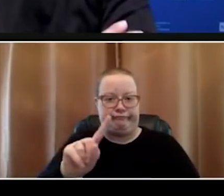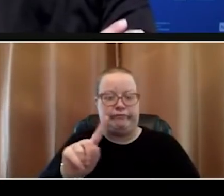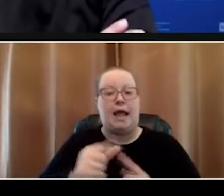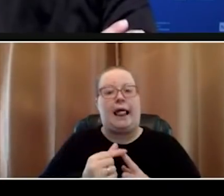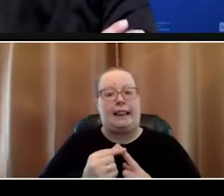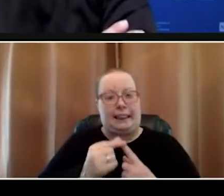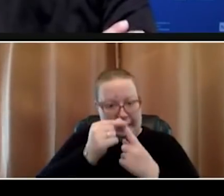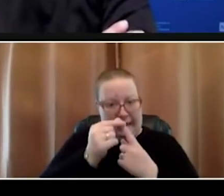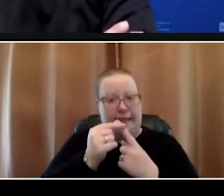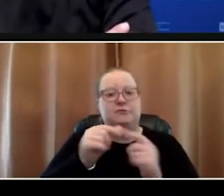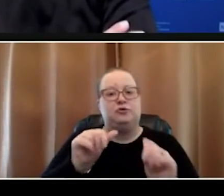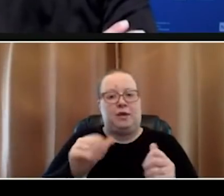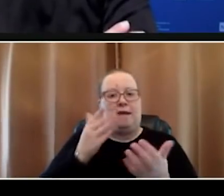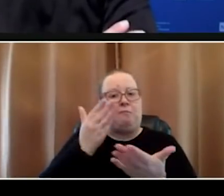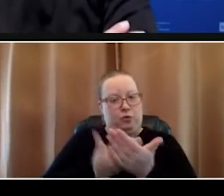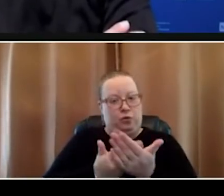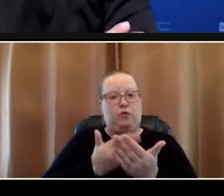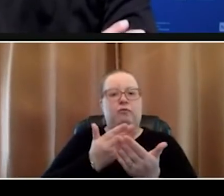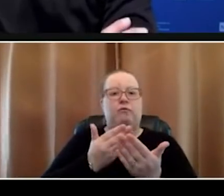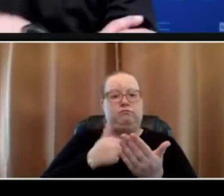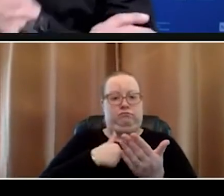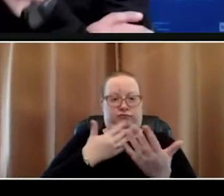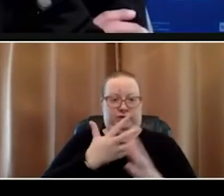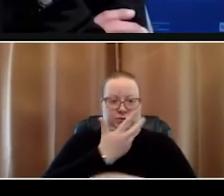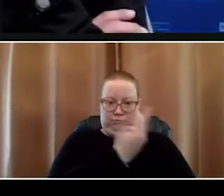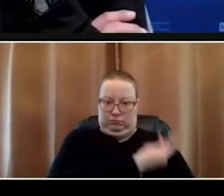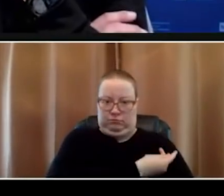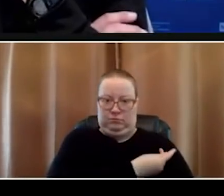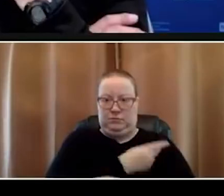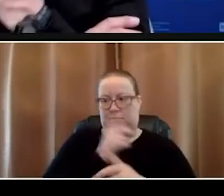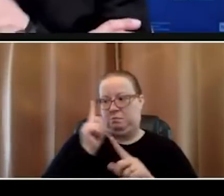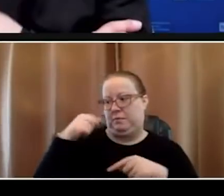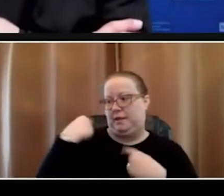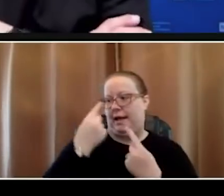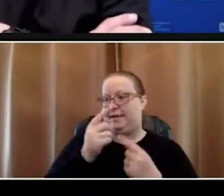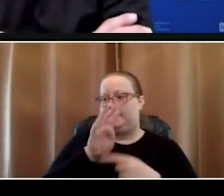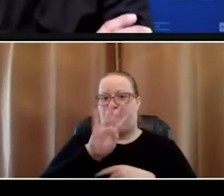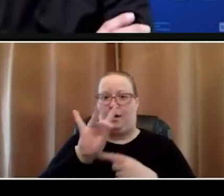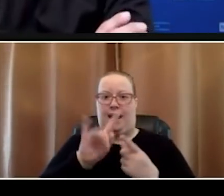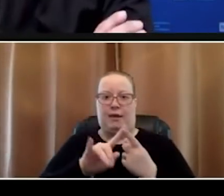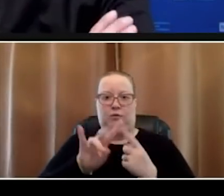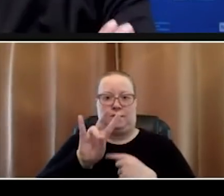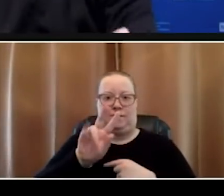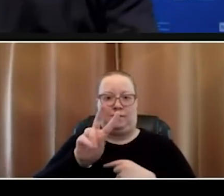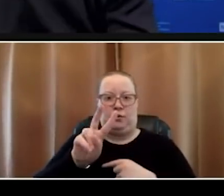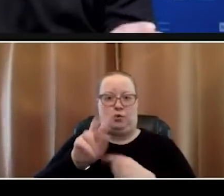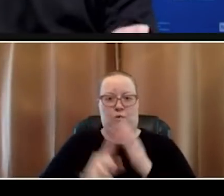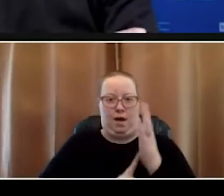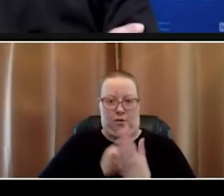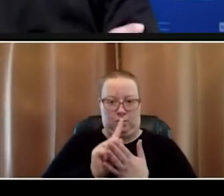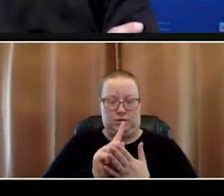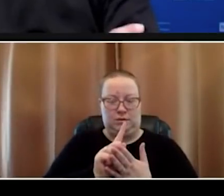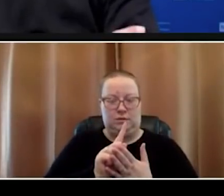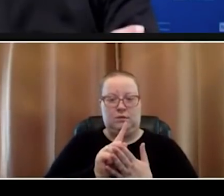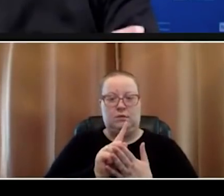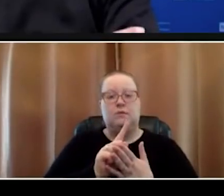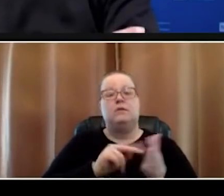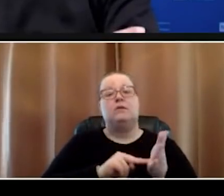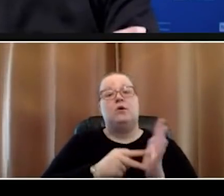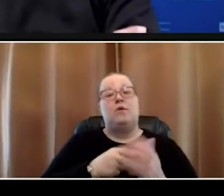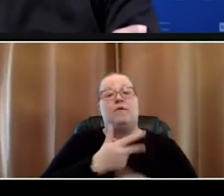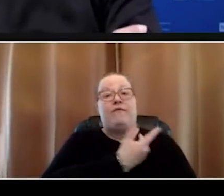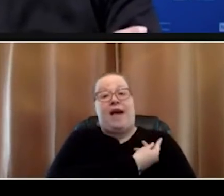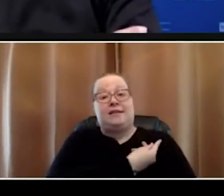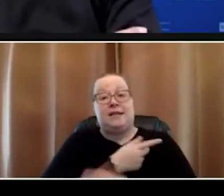that you have been vaccinated within the last 48 to 72 hours. So vaccination